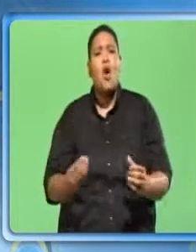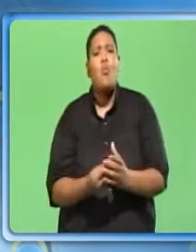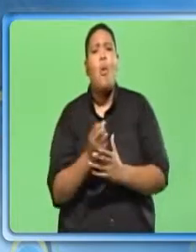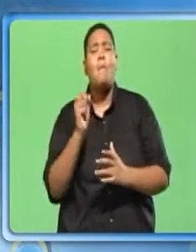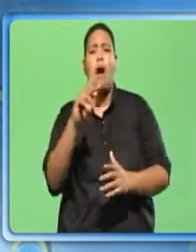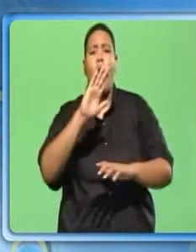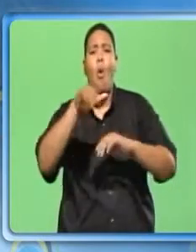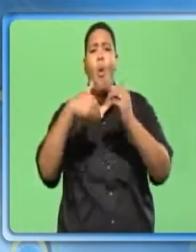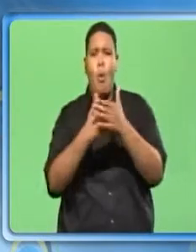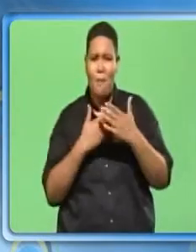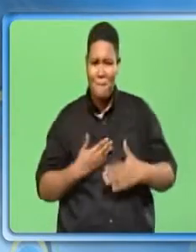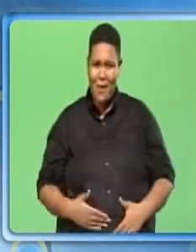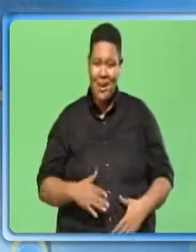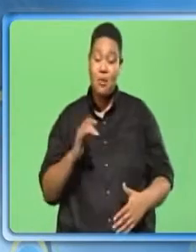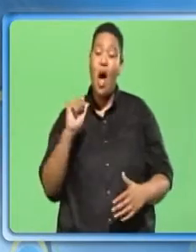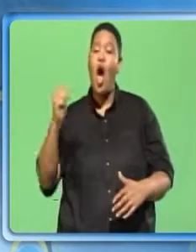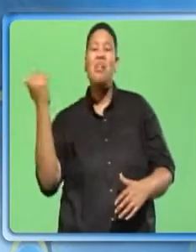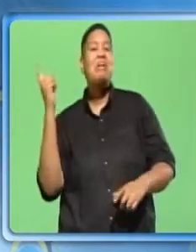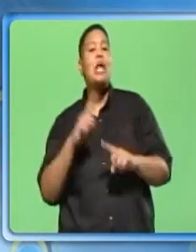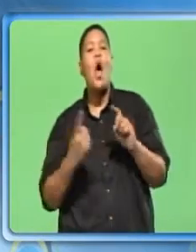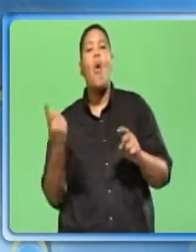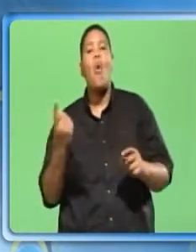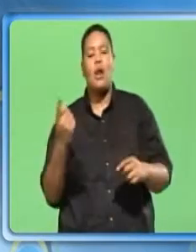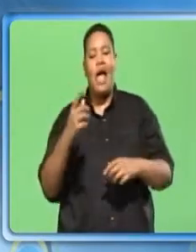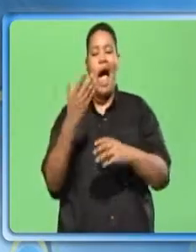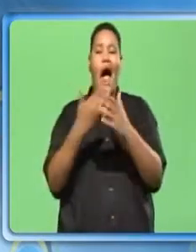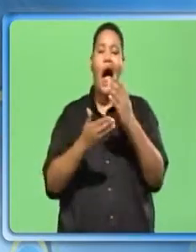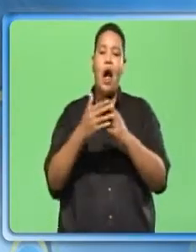while others can only regenerate a limb.